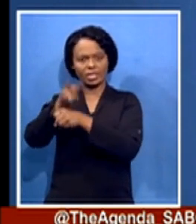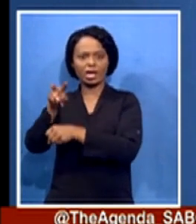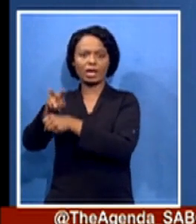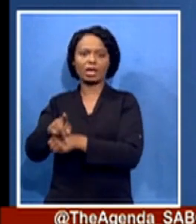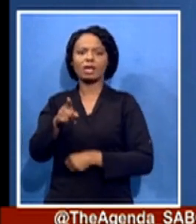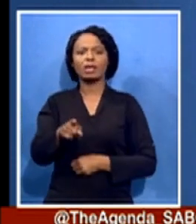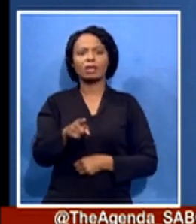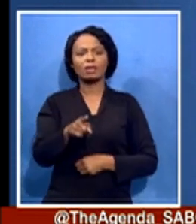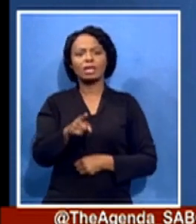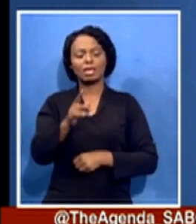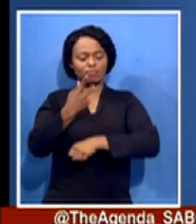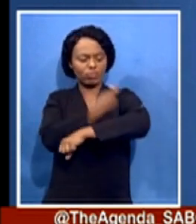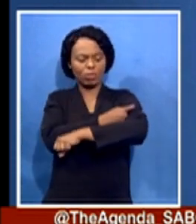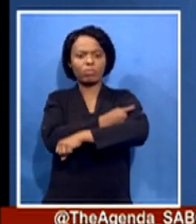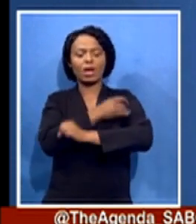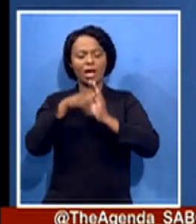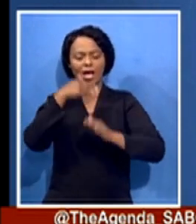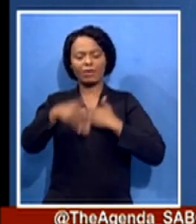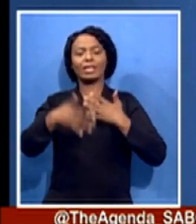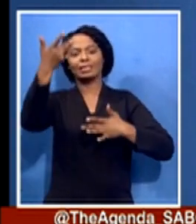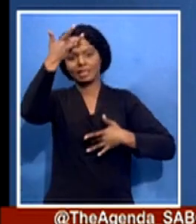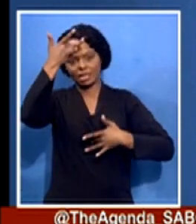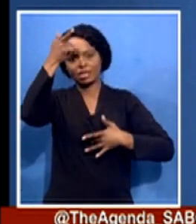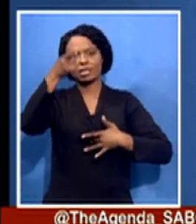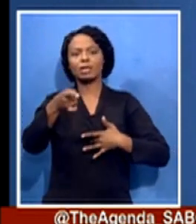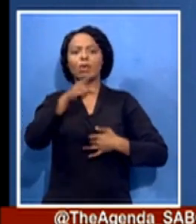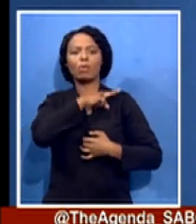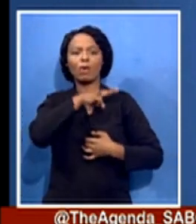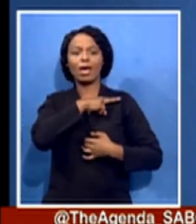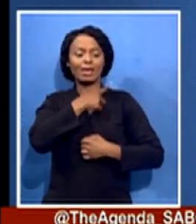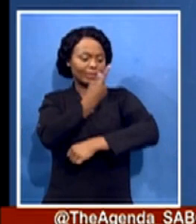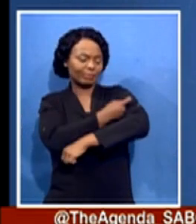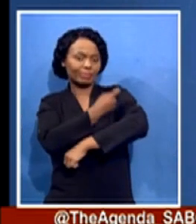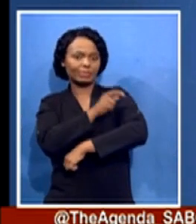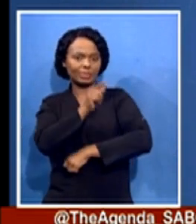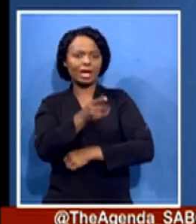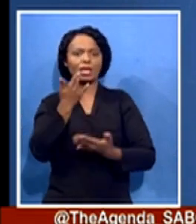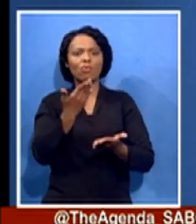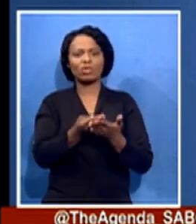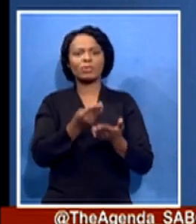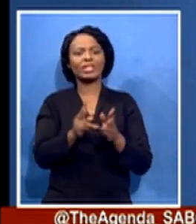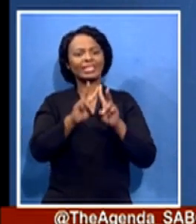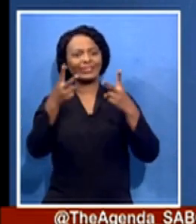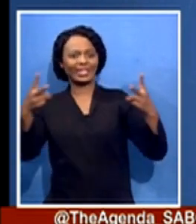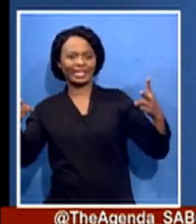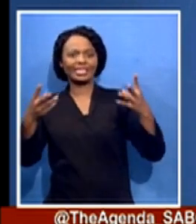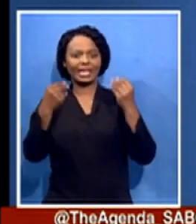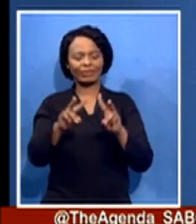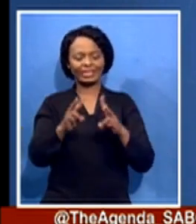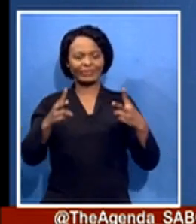with the different vaccines, we might well, and they're going to be possibly different, very likely to be different with different vaccines. But